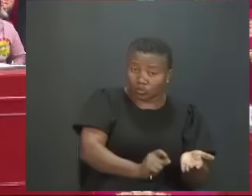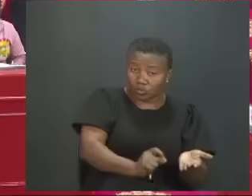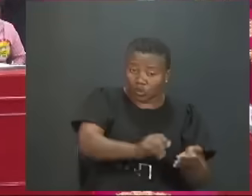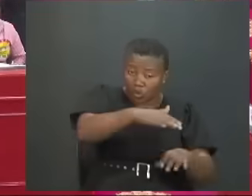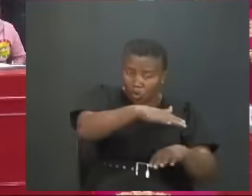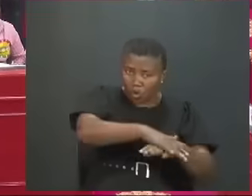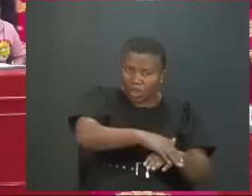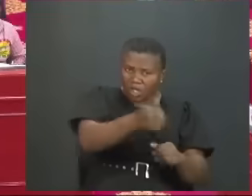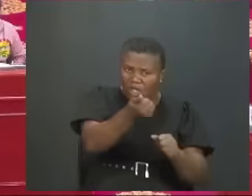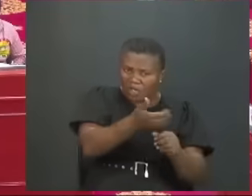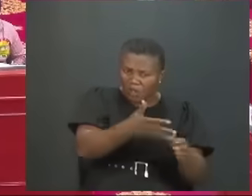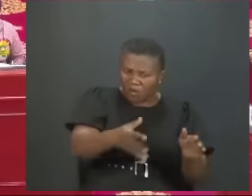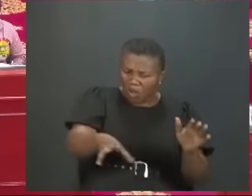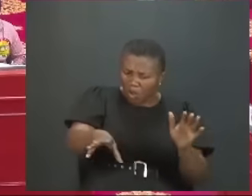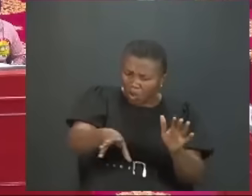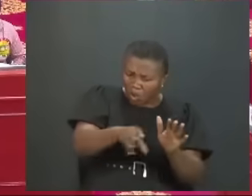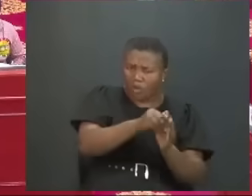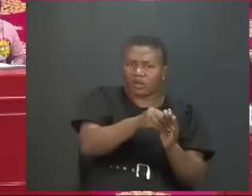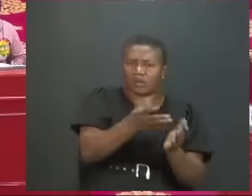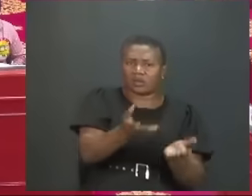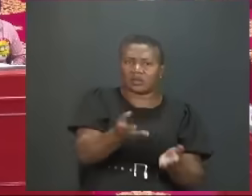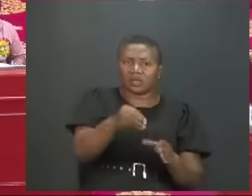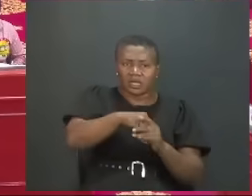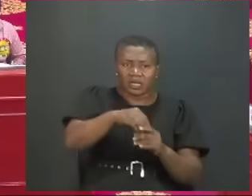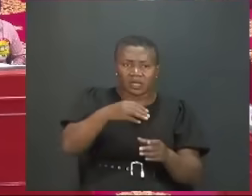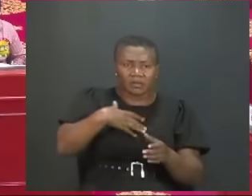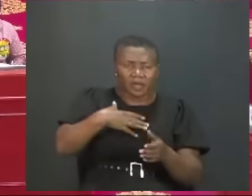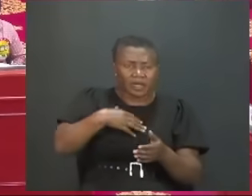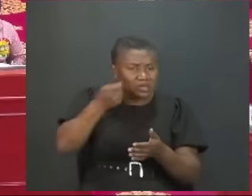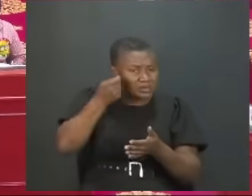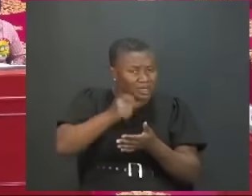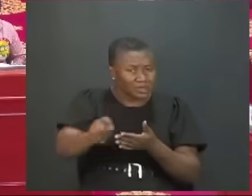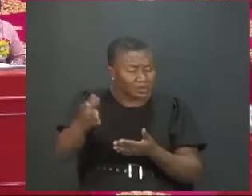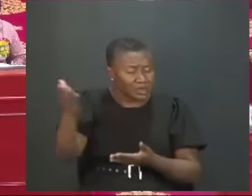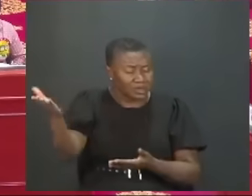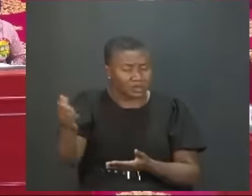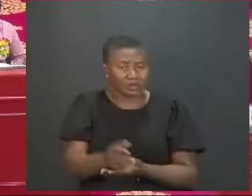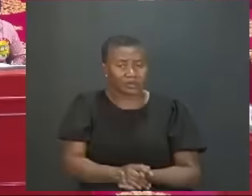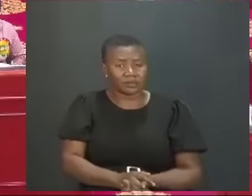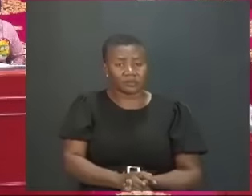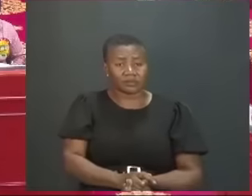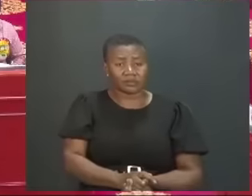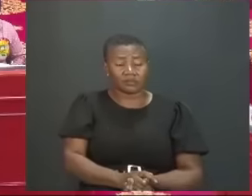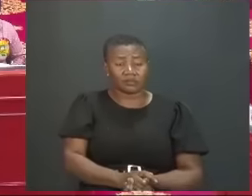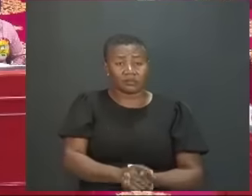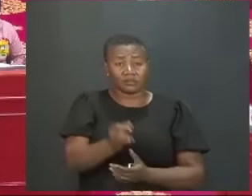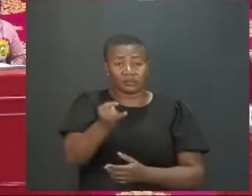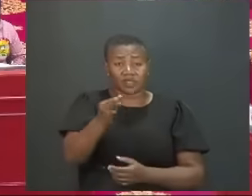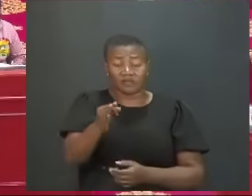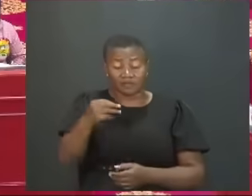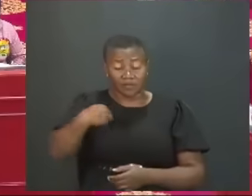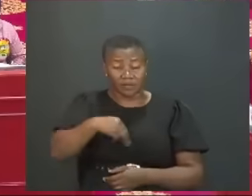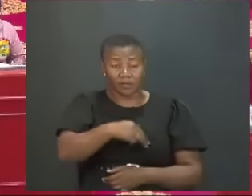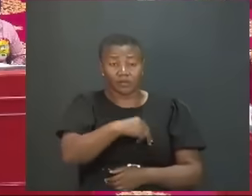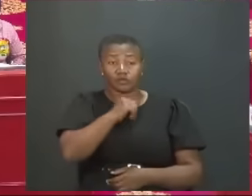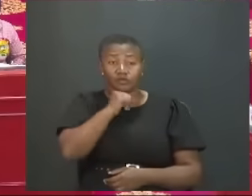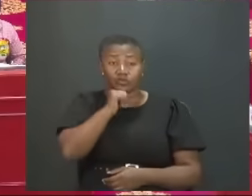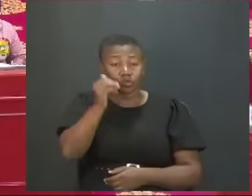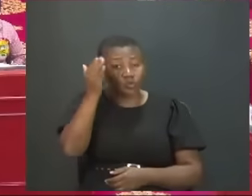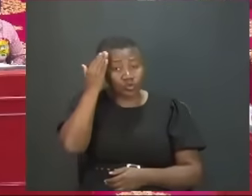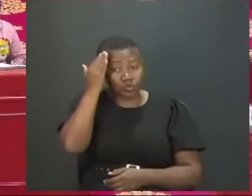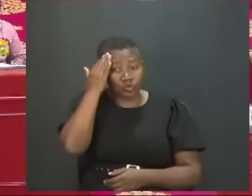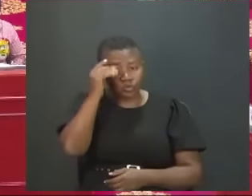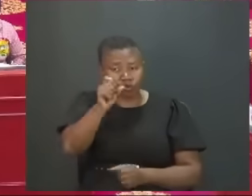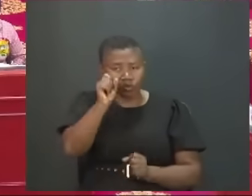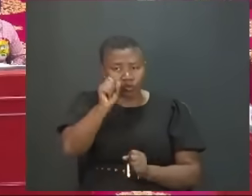also captured in the records of my Secretariat. So if members are not aware, you can easily